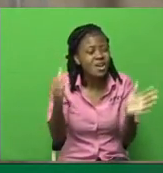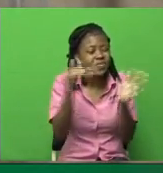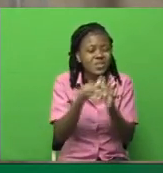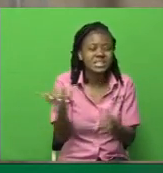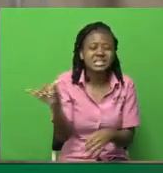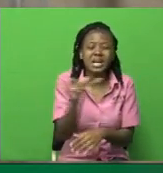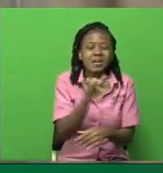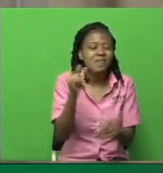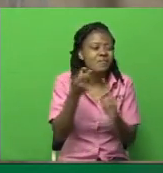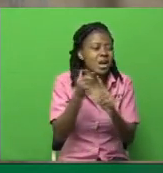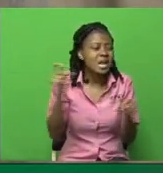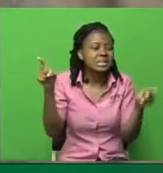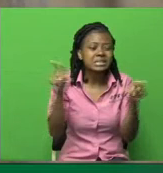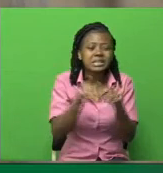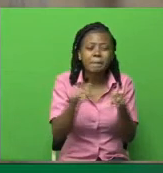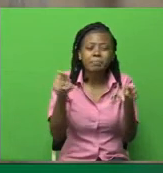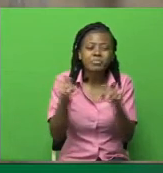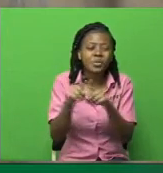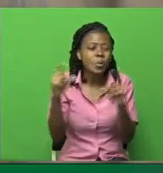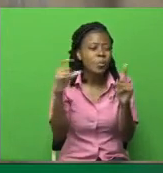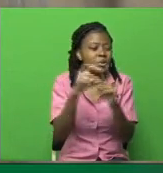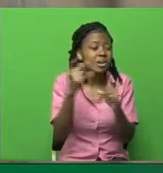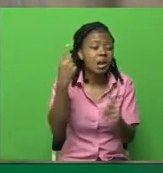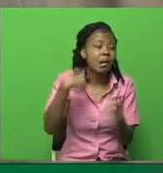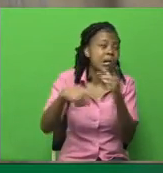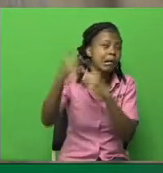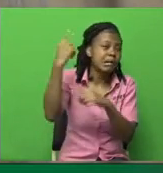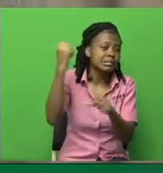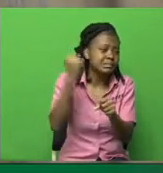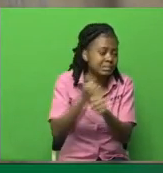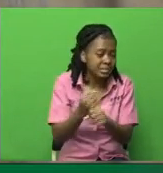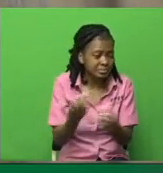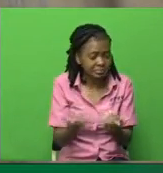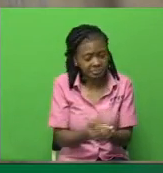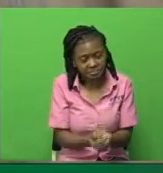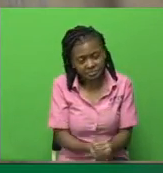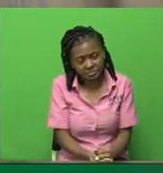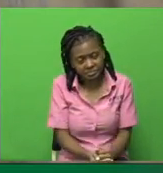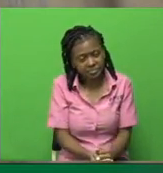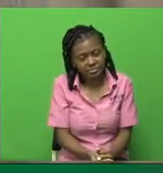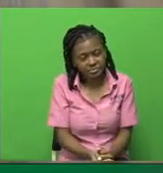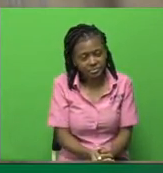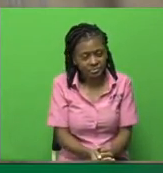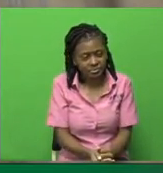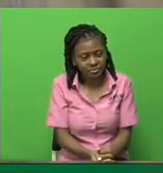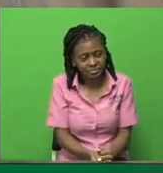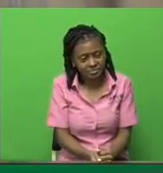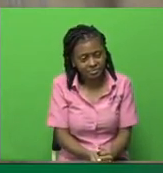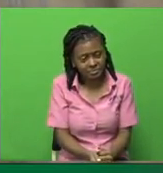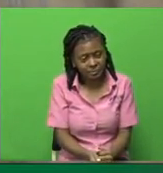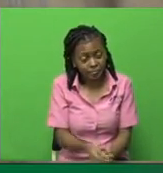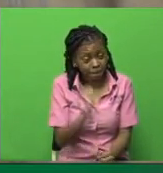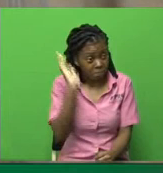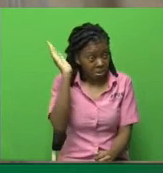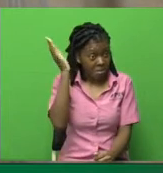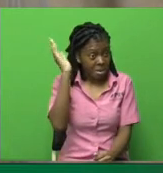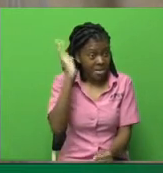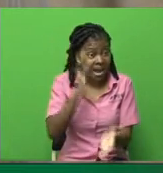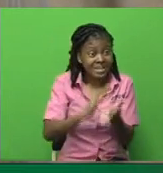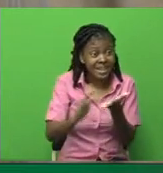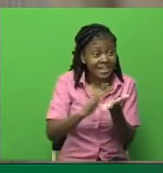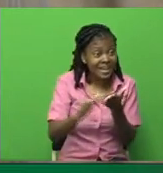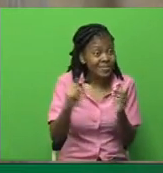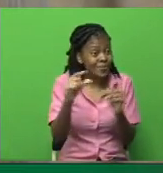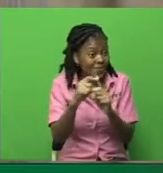rehash of the same old rhetoric from the Minister of Finance Madam speaker the clickbaiting does not stop at the promises so